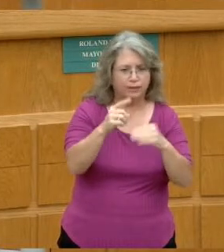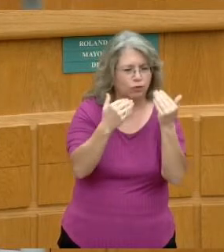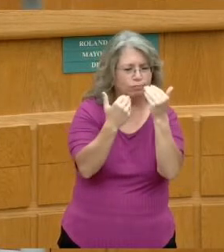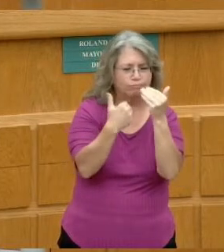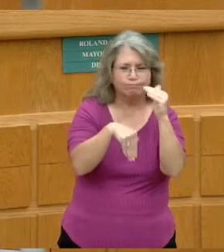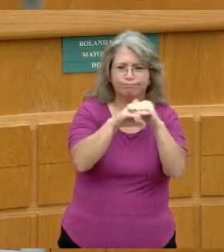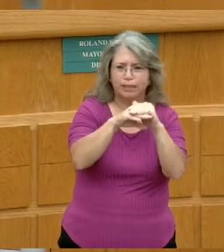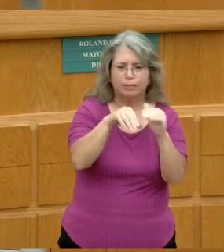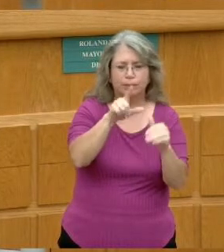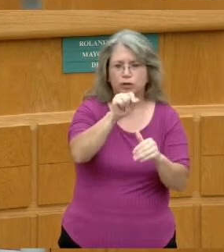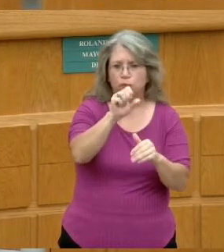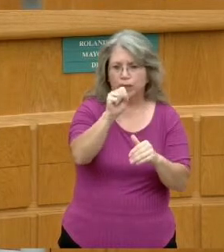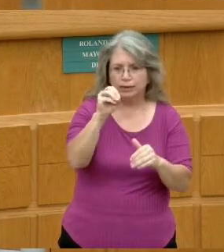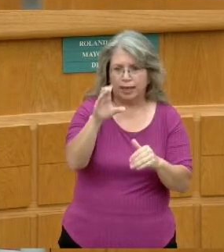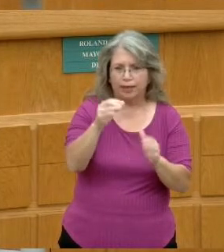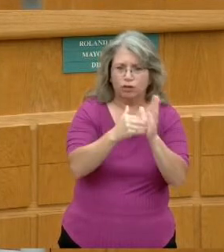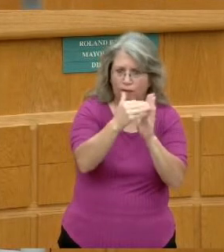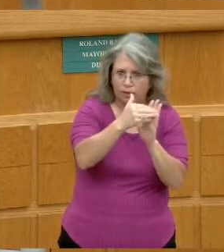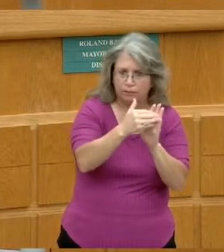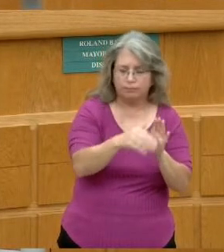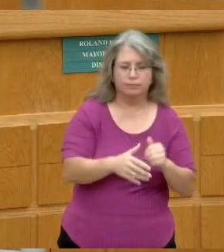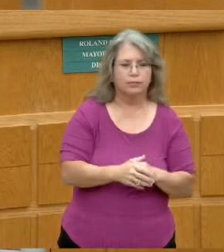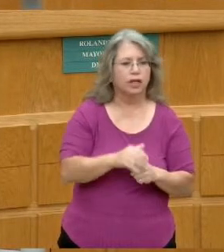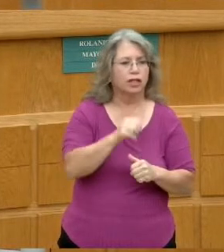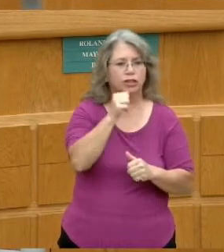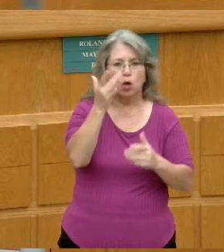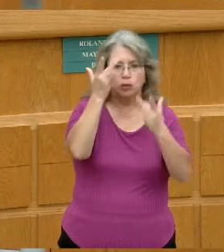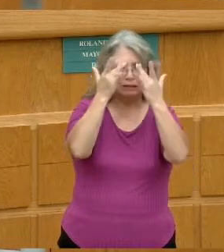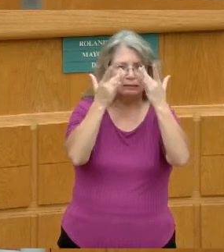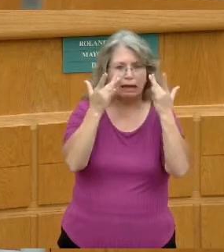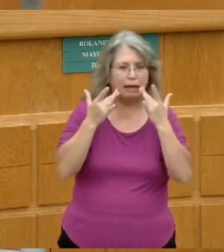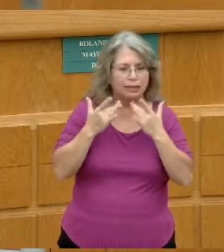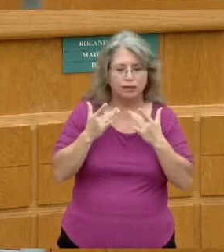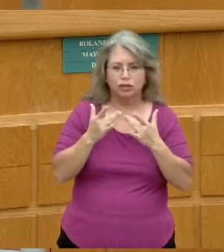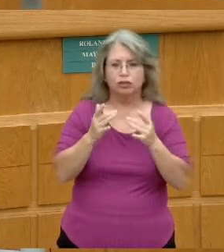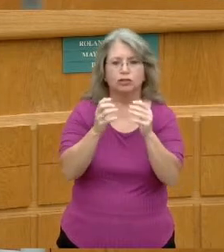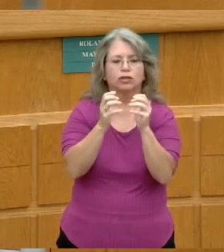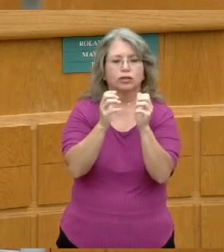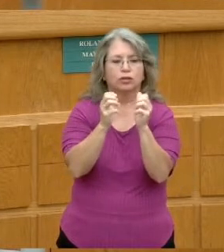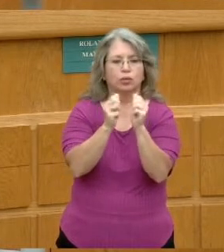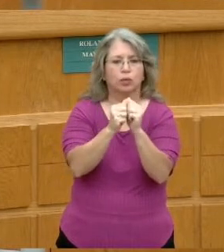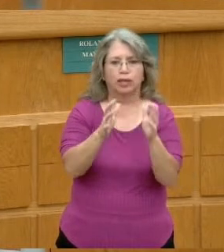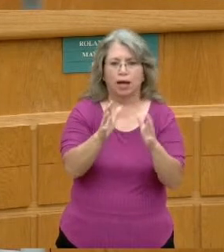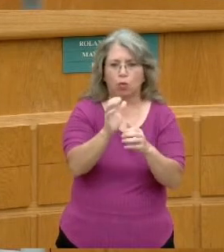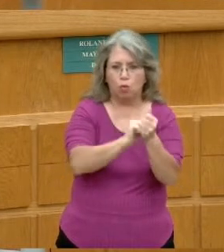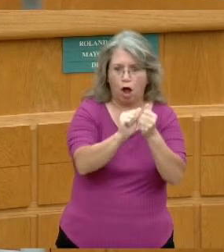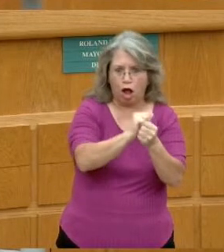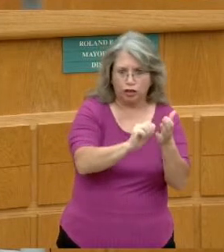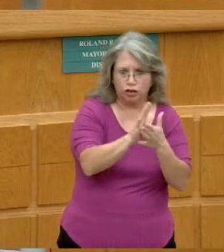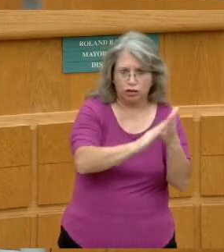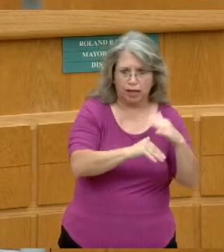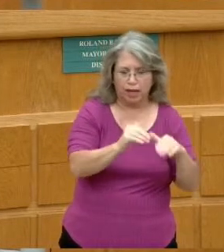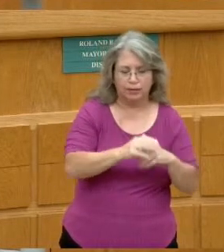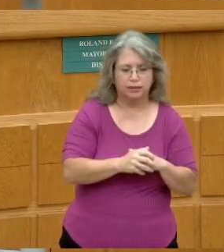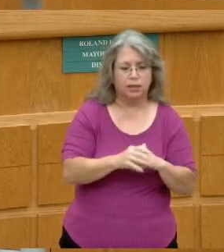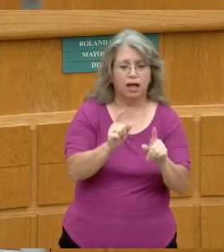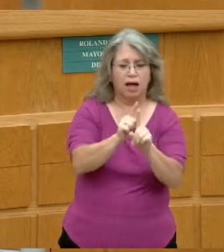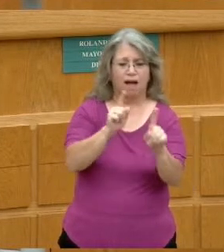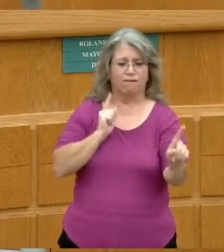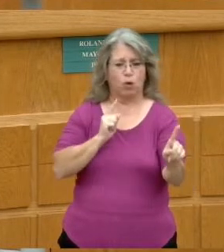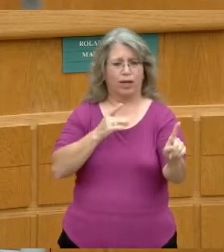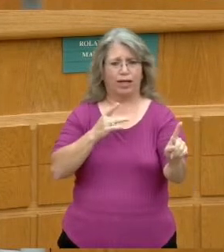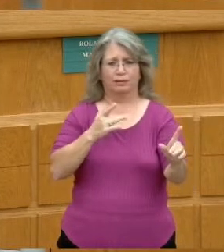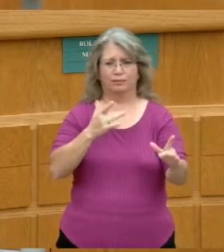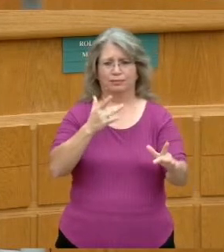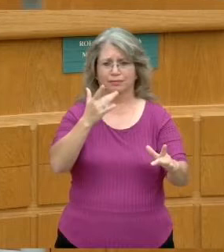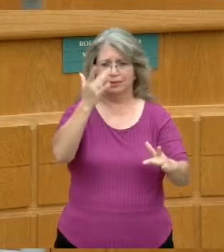often. Do not touch your eyes, nose, and mouth with unwashed hands. Avoid people who are sick.